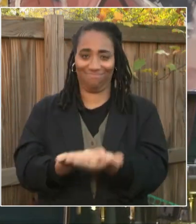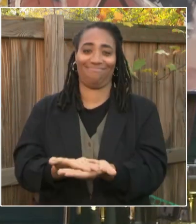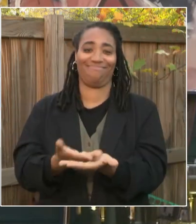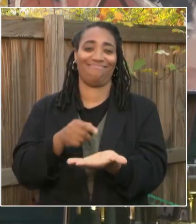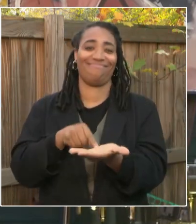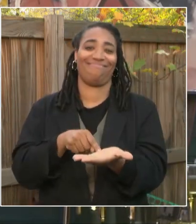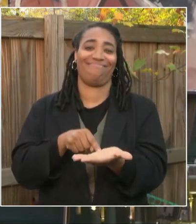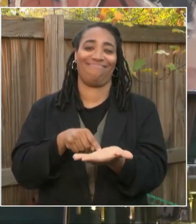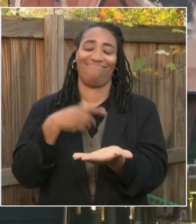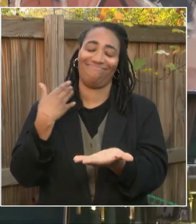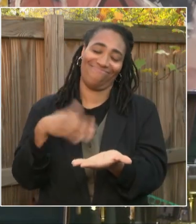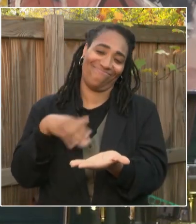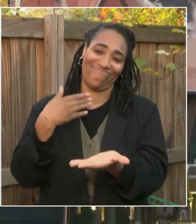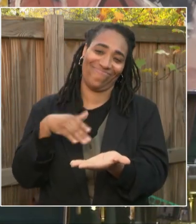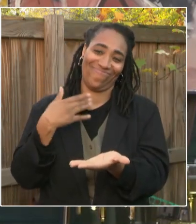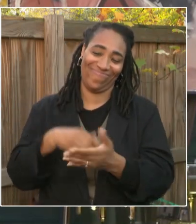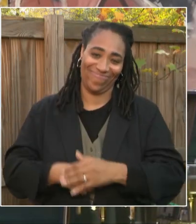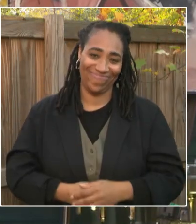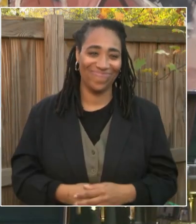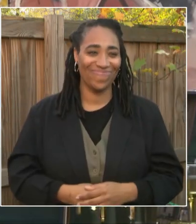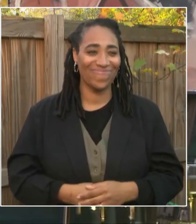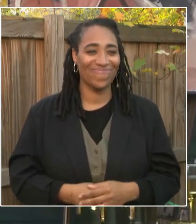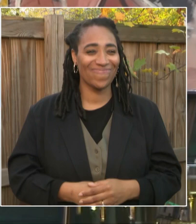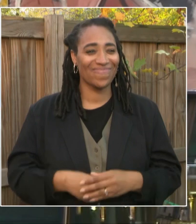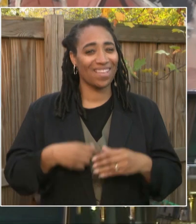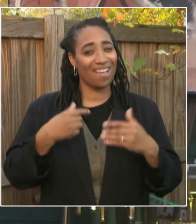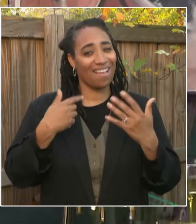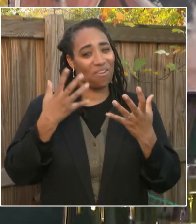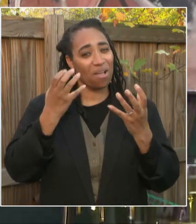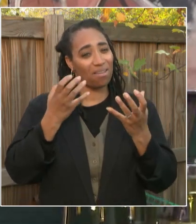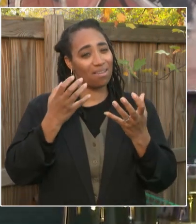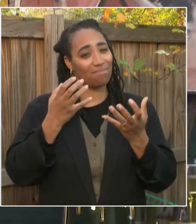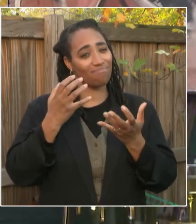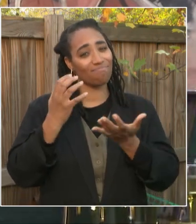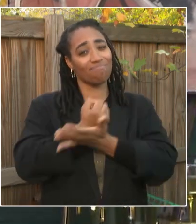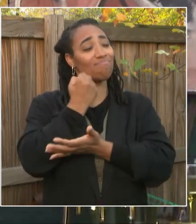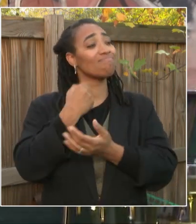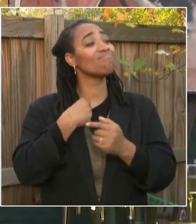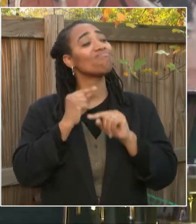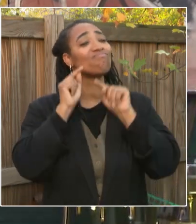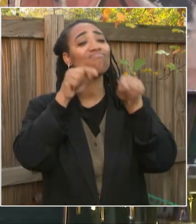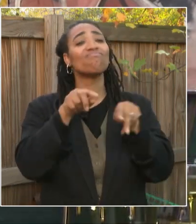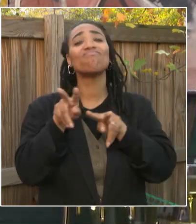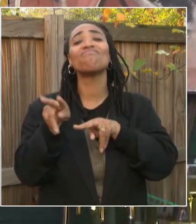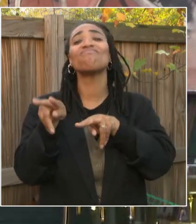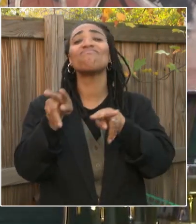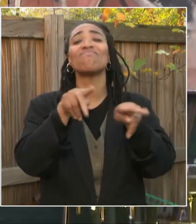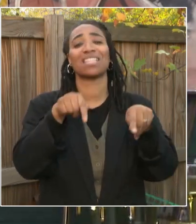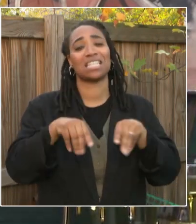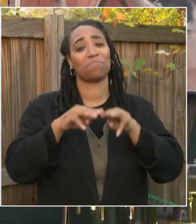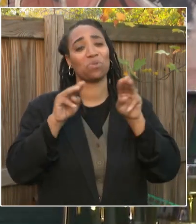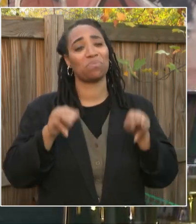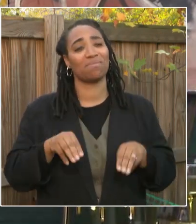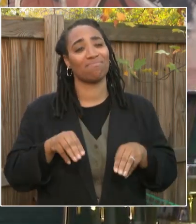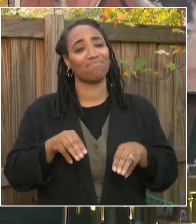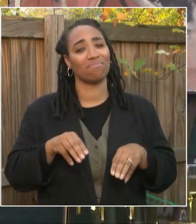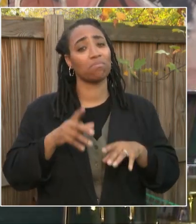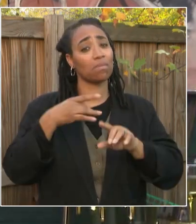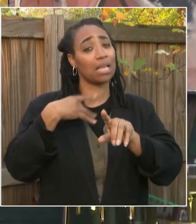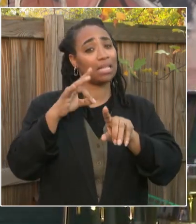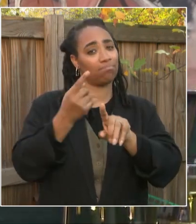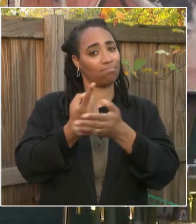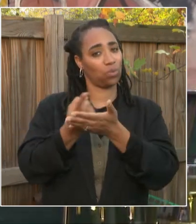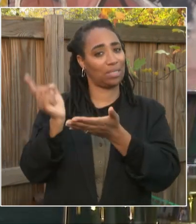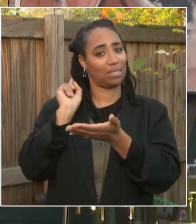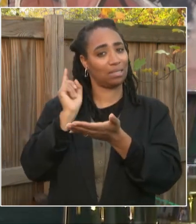I got to walk through the museum a couple of weeks ago. Ron gave me a sneak peek. I was itching to see what was